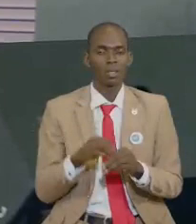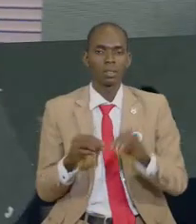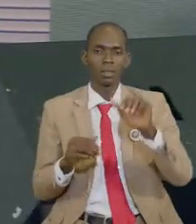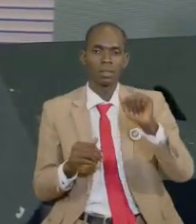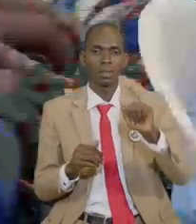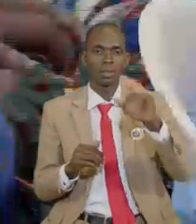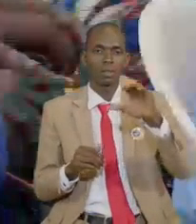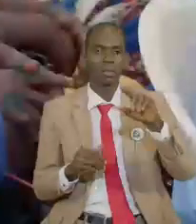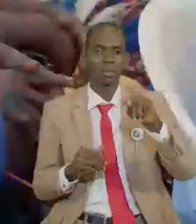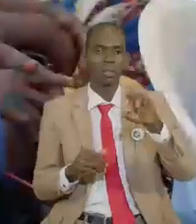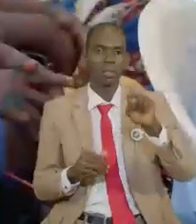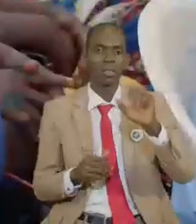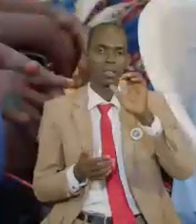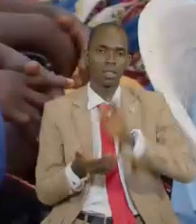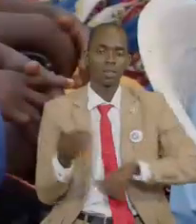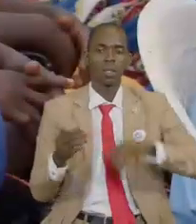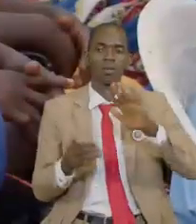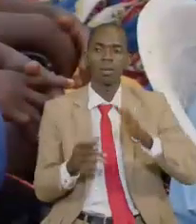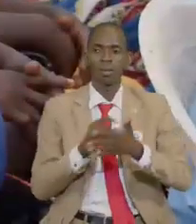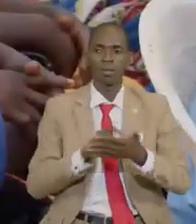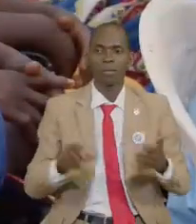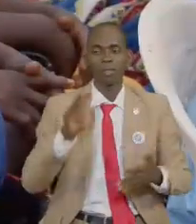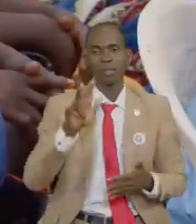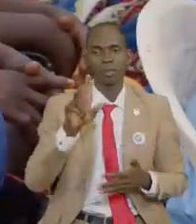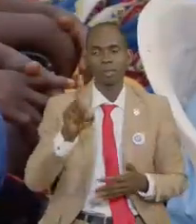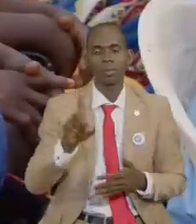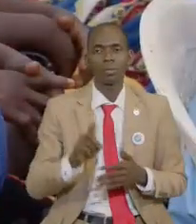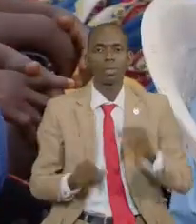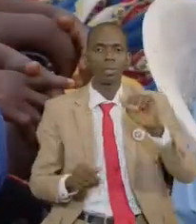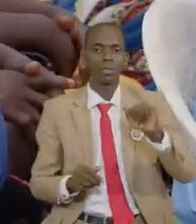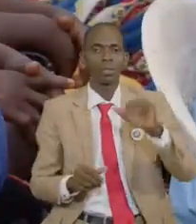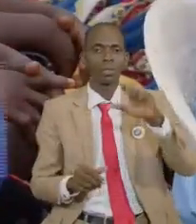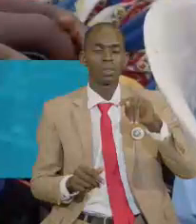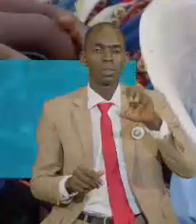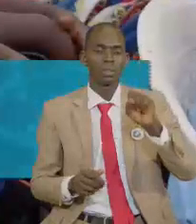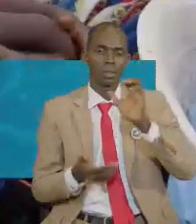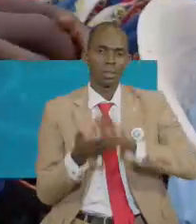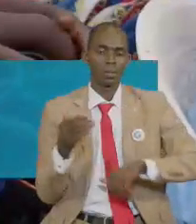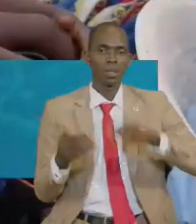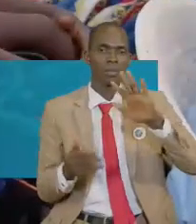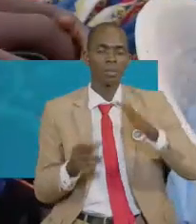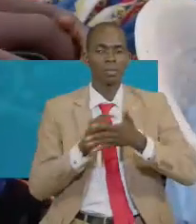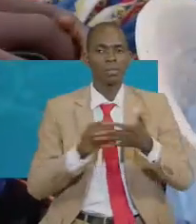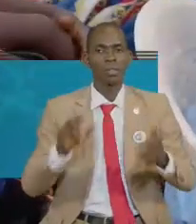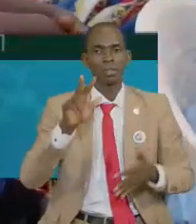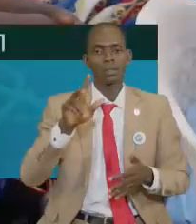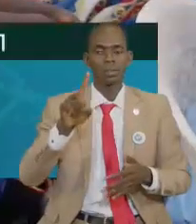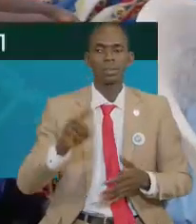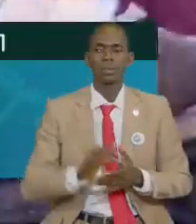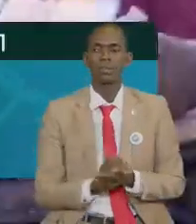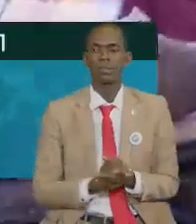verse 31. Acts 5, verse 31.